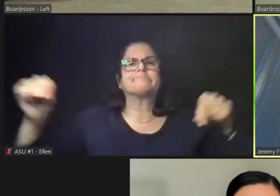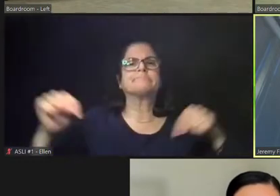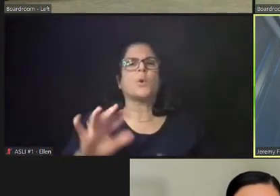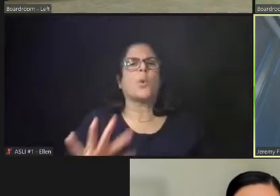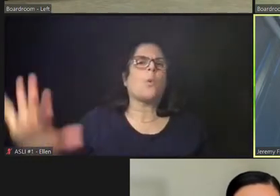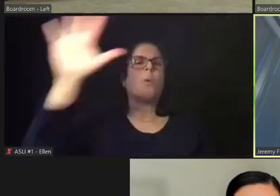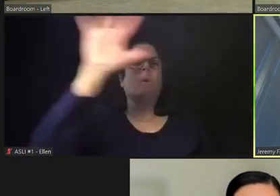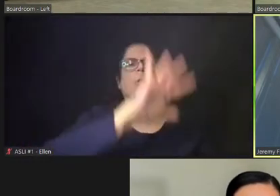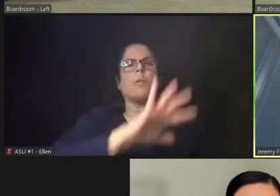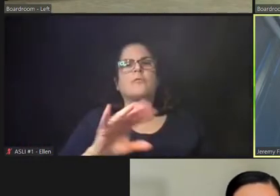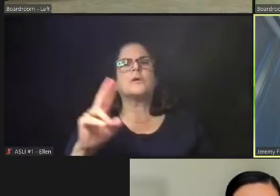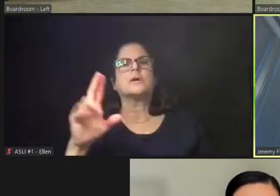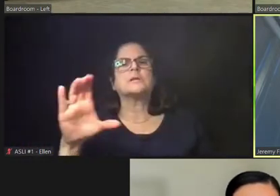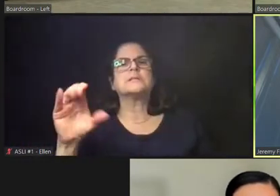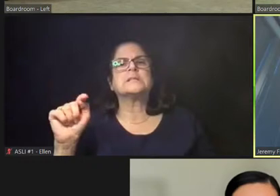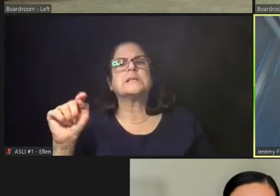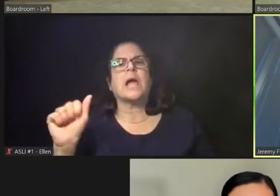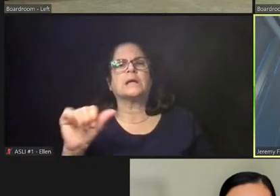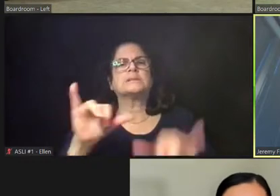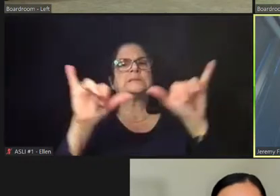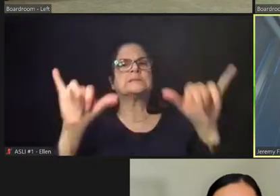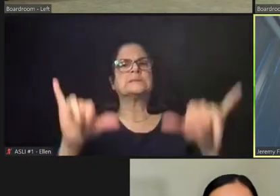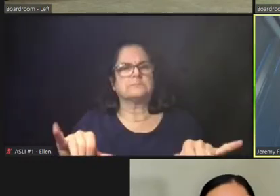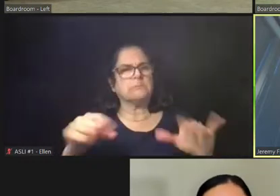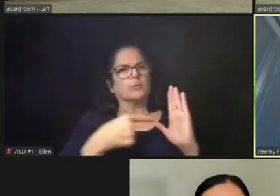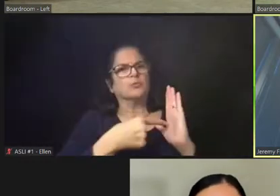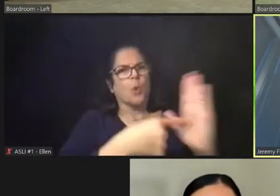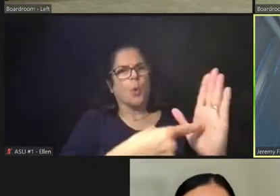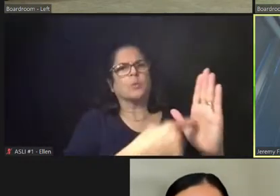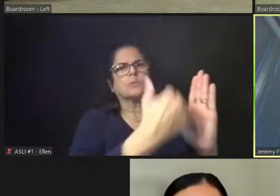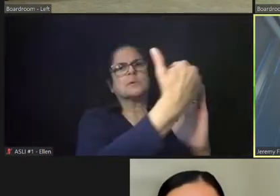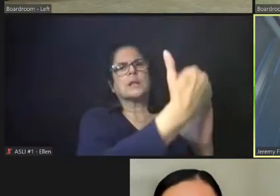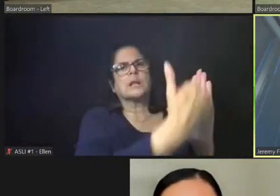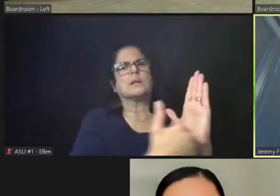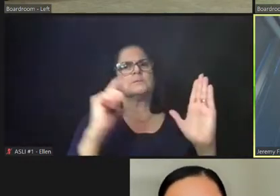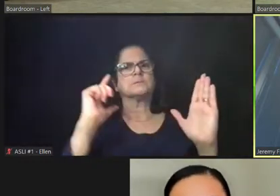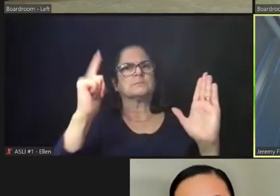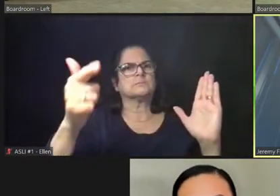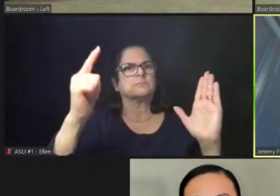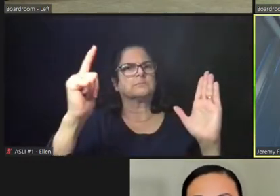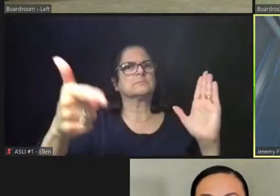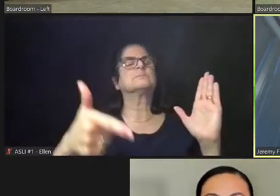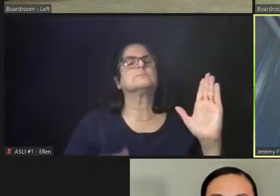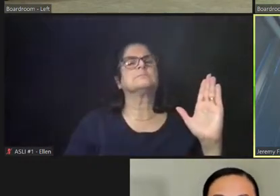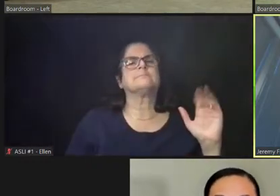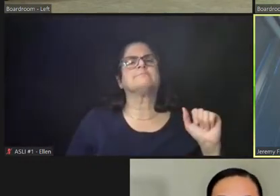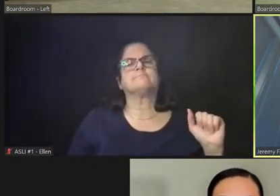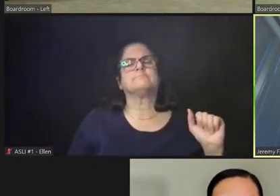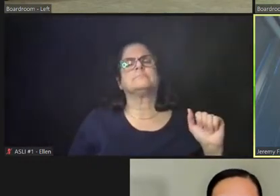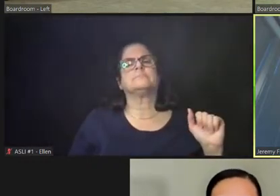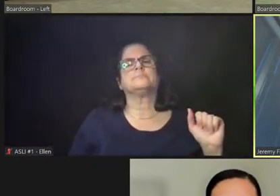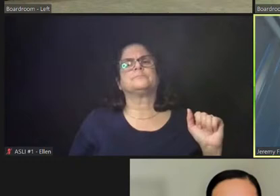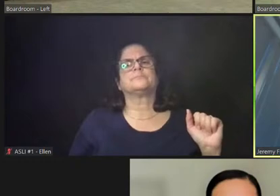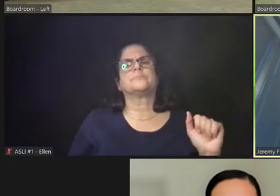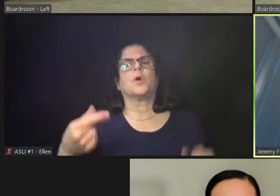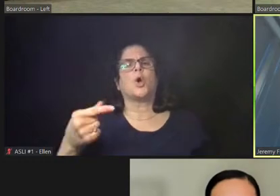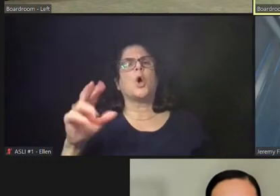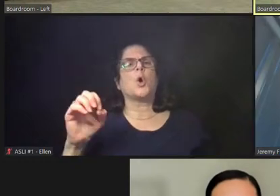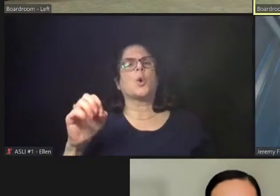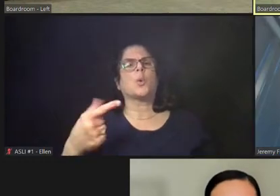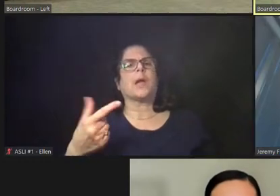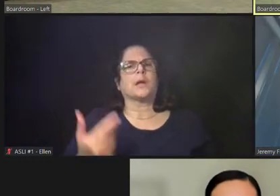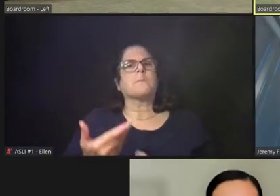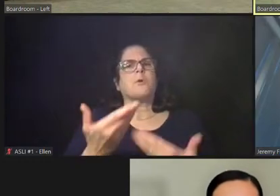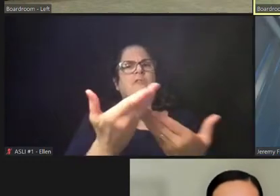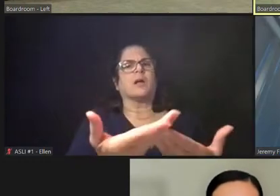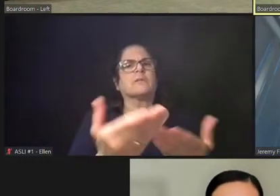system, and we can get you a full list of the locations through Greg.